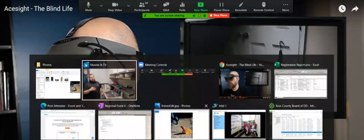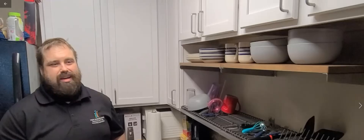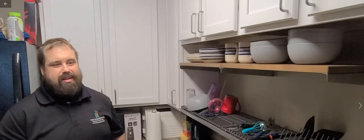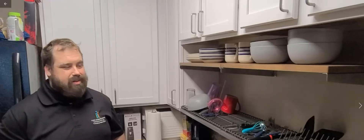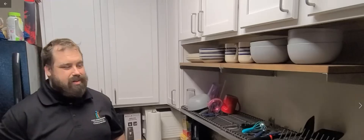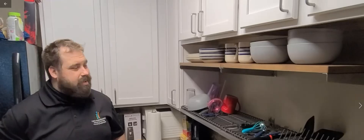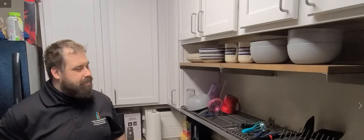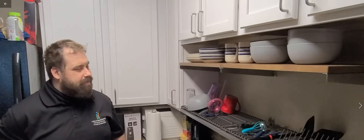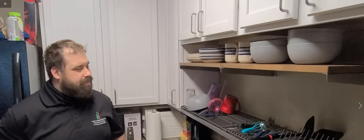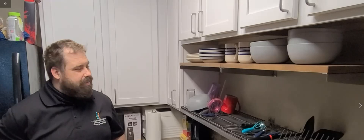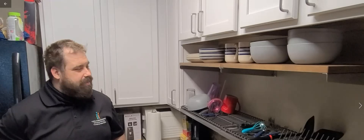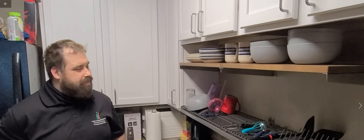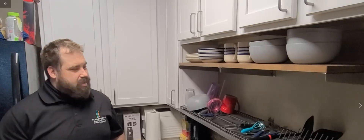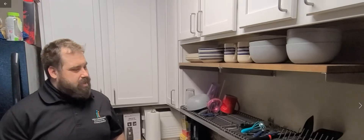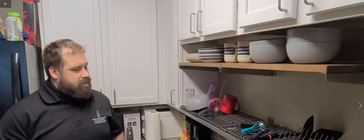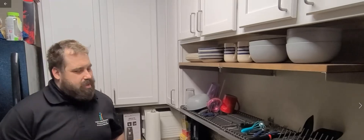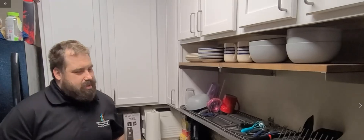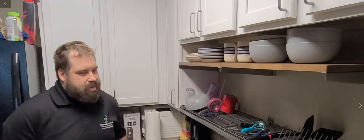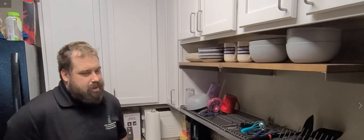And